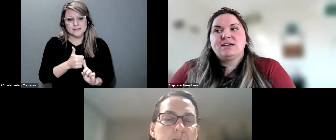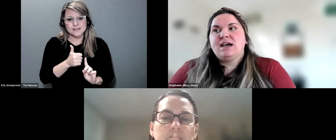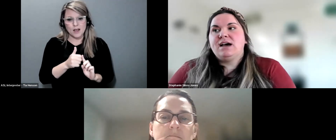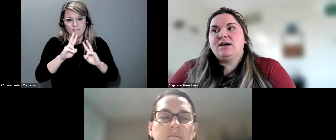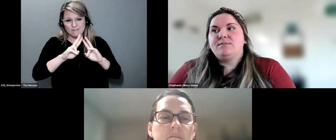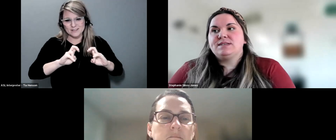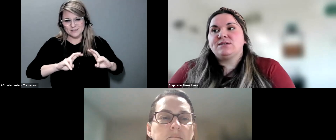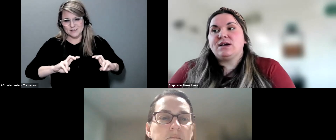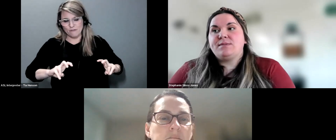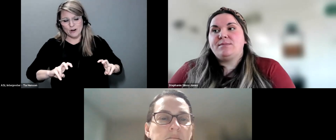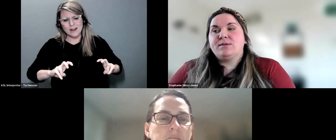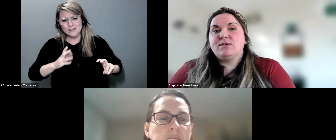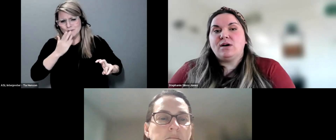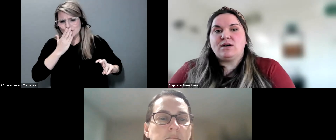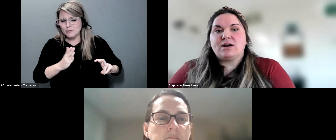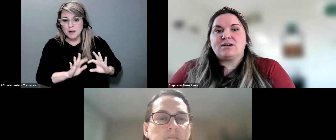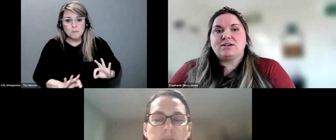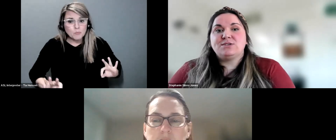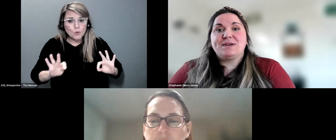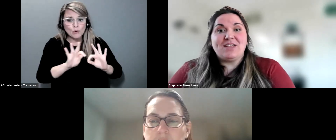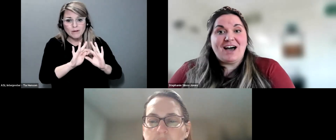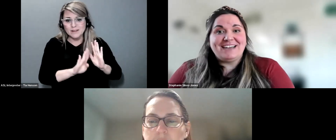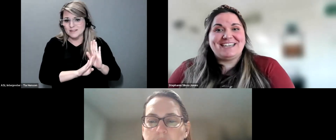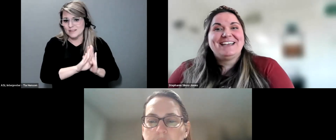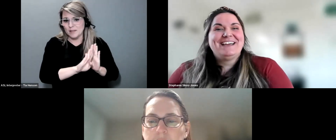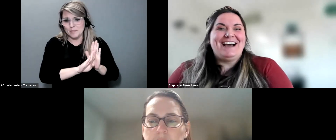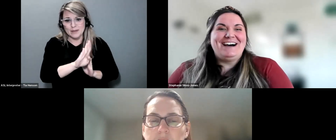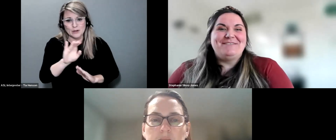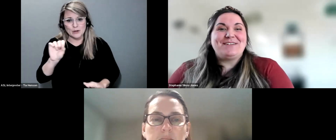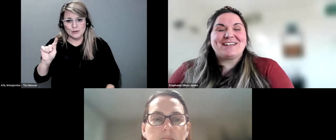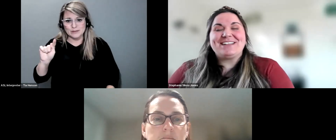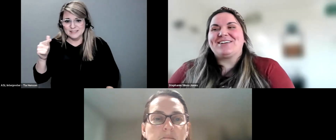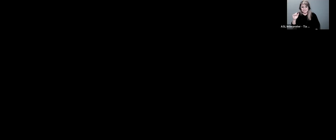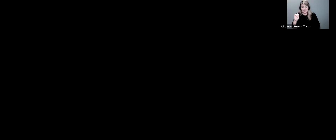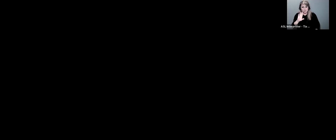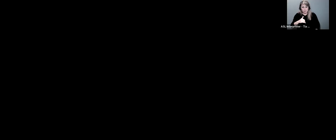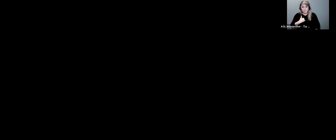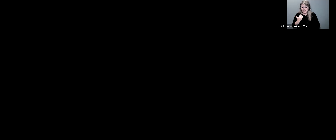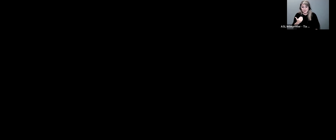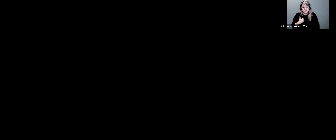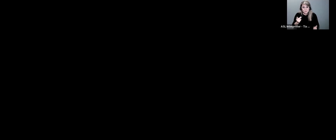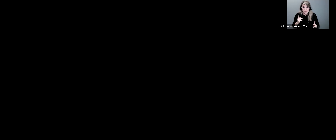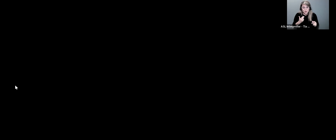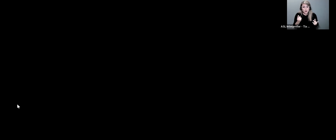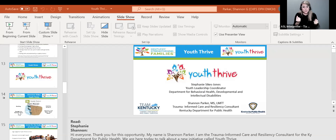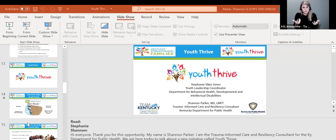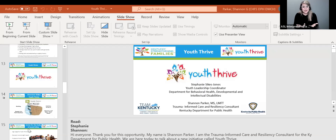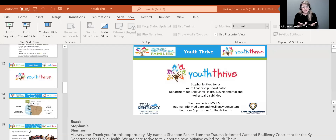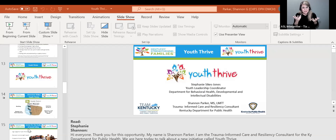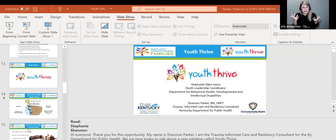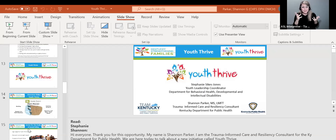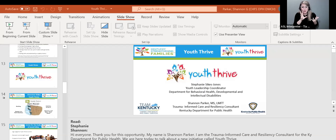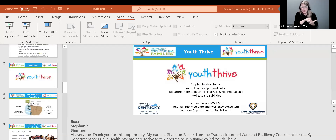stage. So young people are doing a lot and really learning about themselves a lot during this